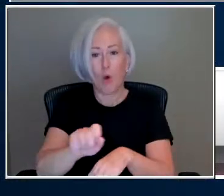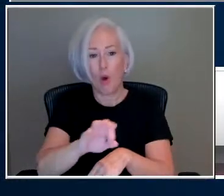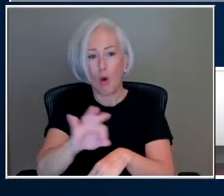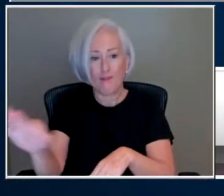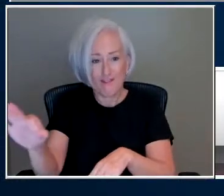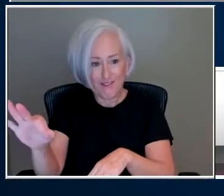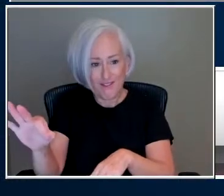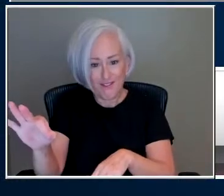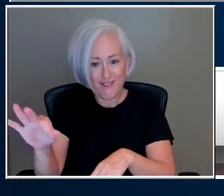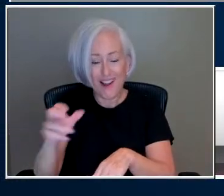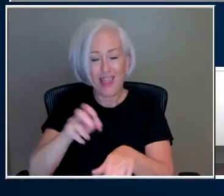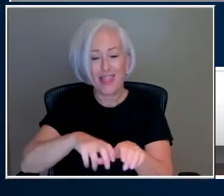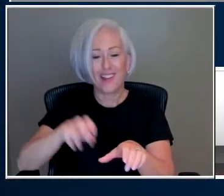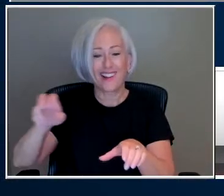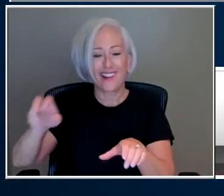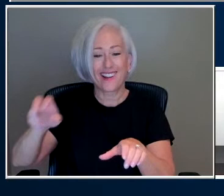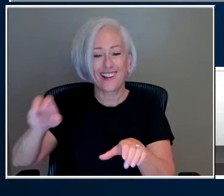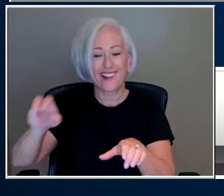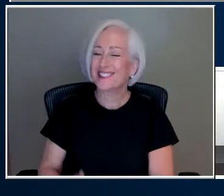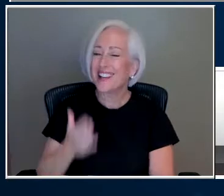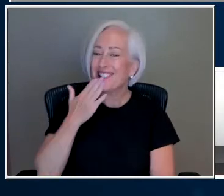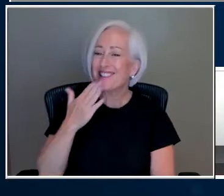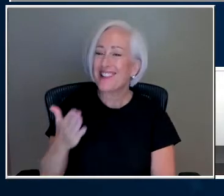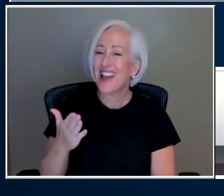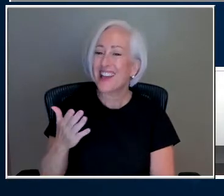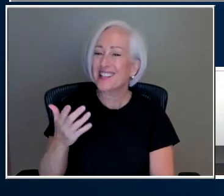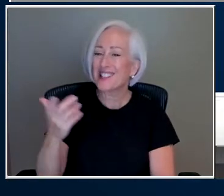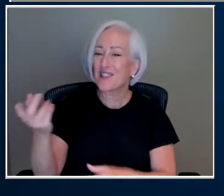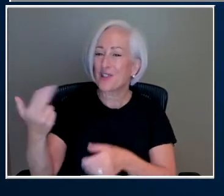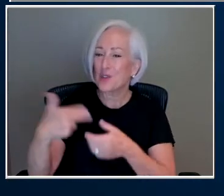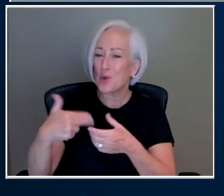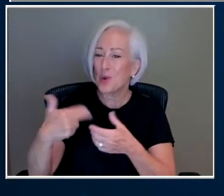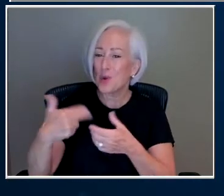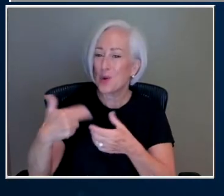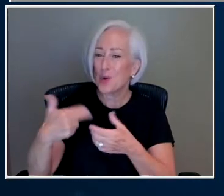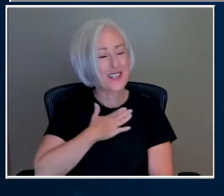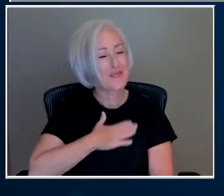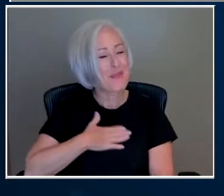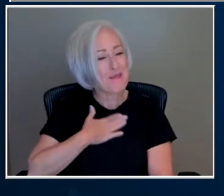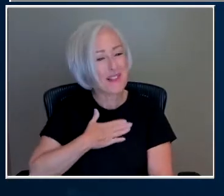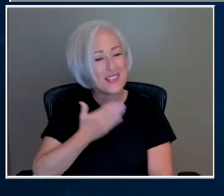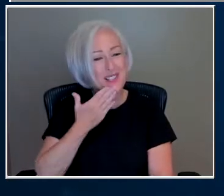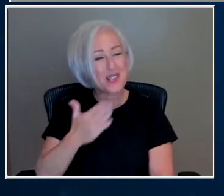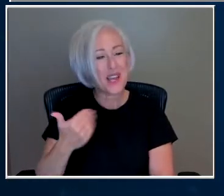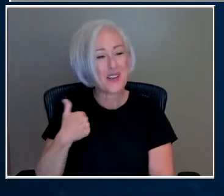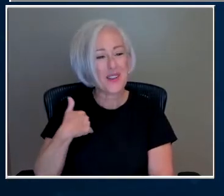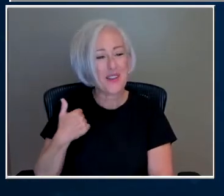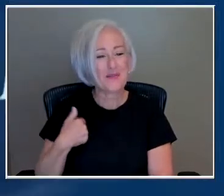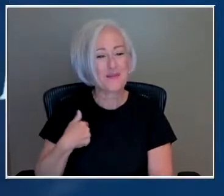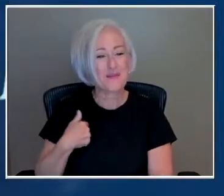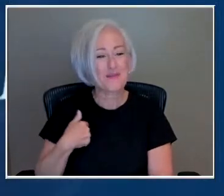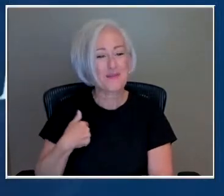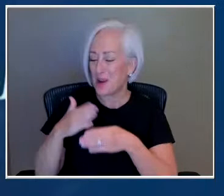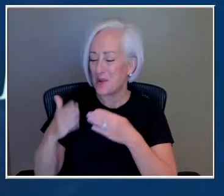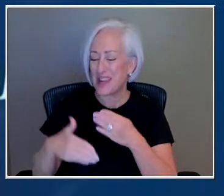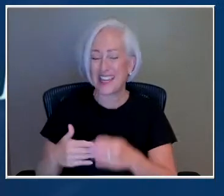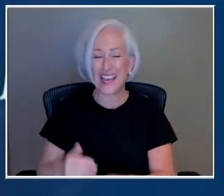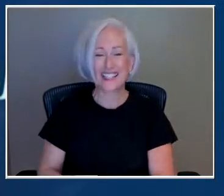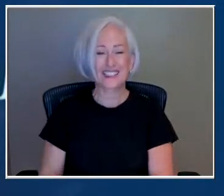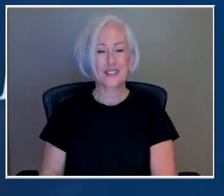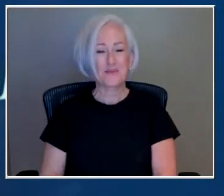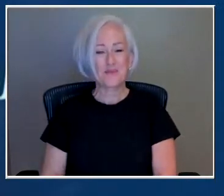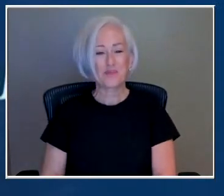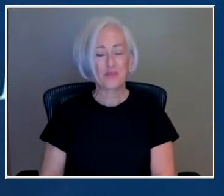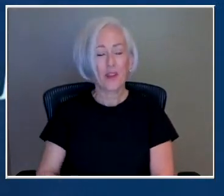think we could do that one. Doug, thank you so much for being with us today. It's my pleasure, and thank you for having me. Have a great weekend. A father and son